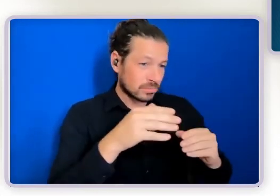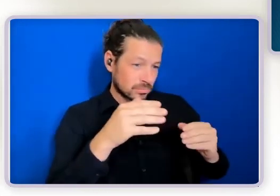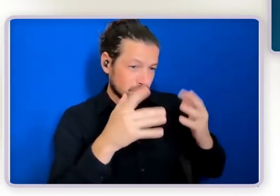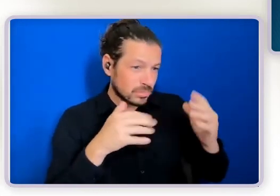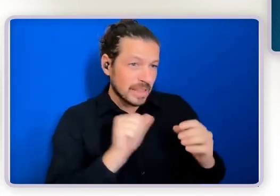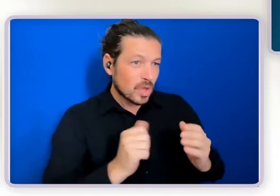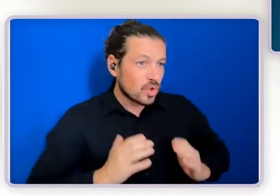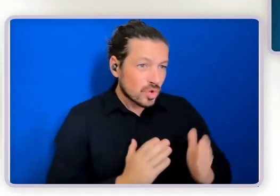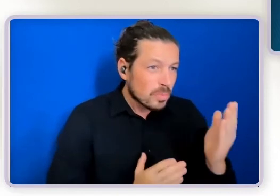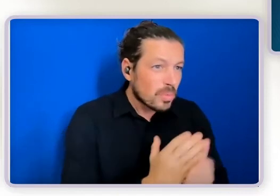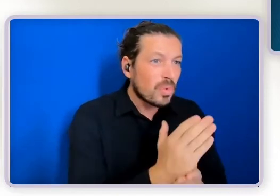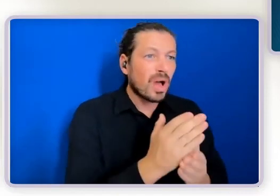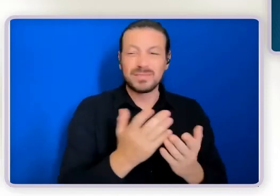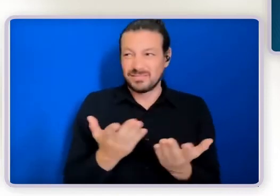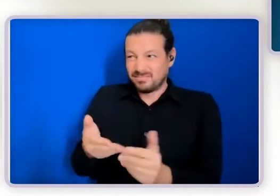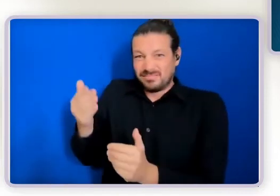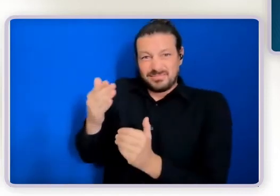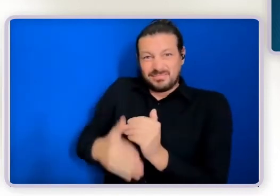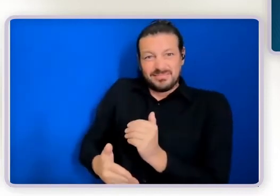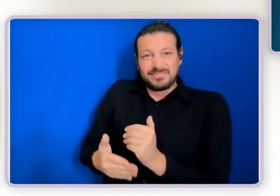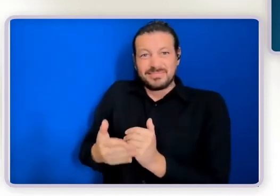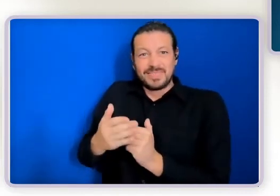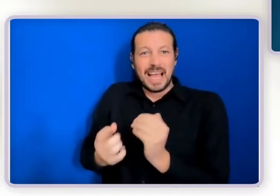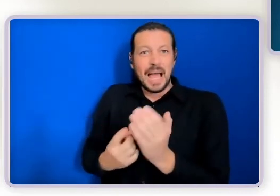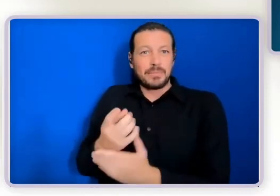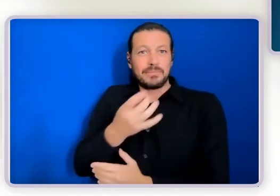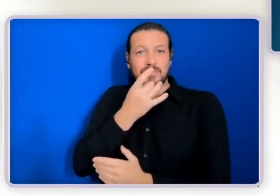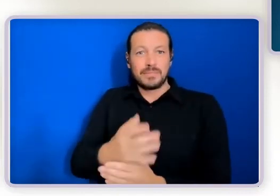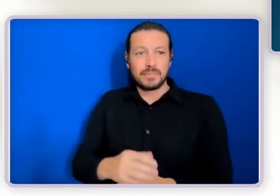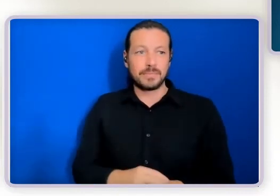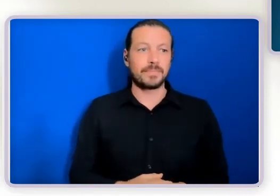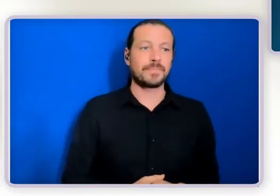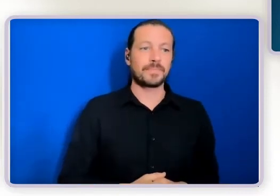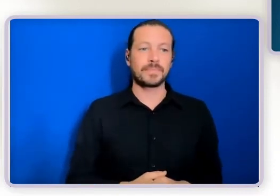and self-determination are usually not discussed either before or after.